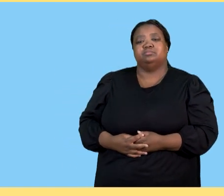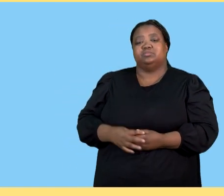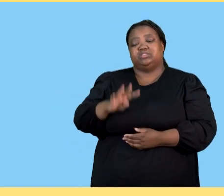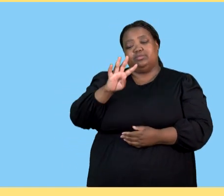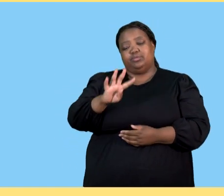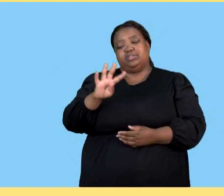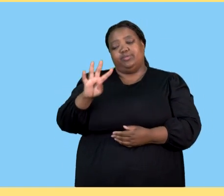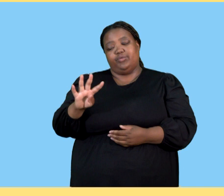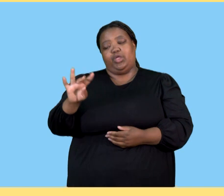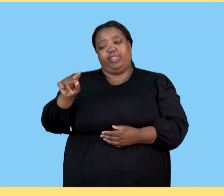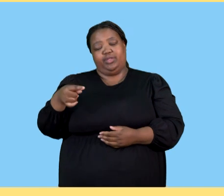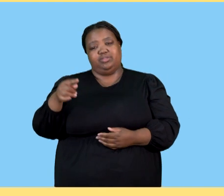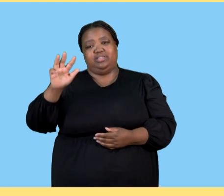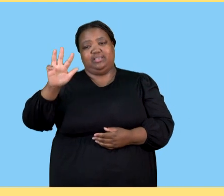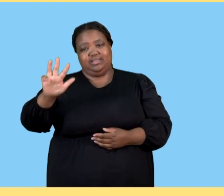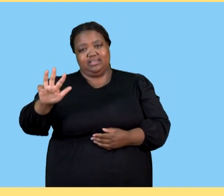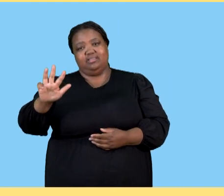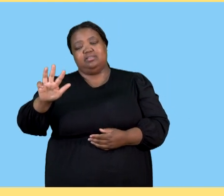get